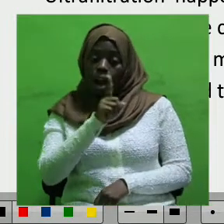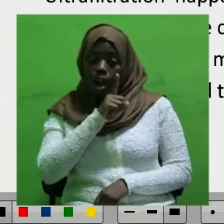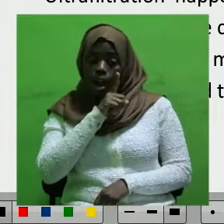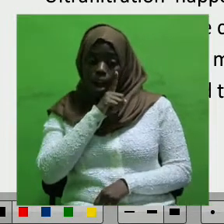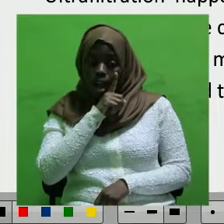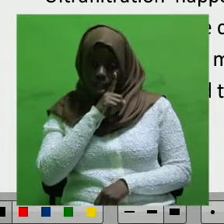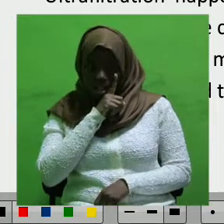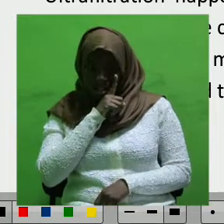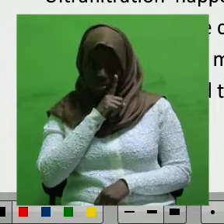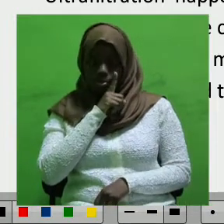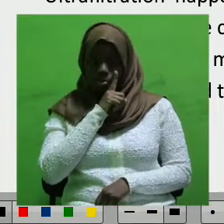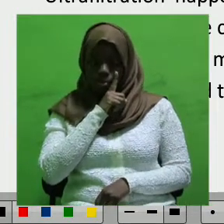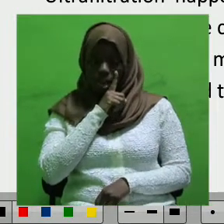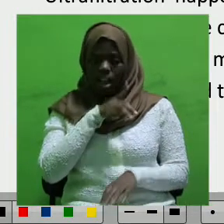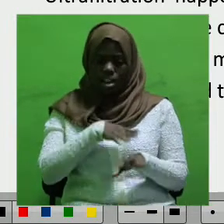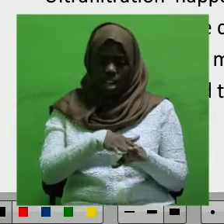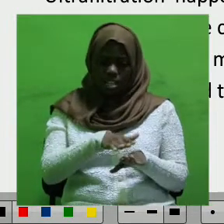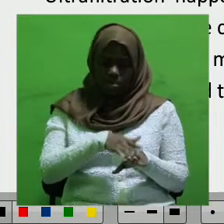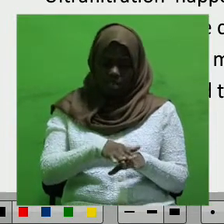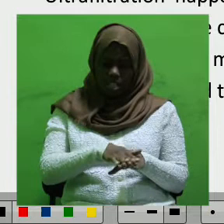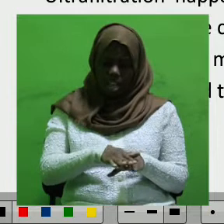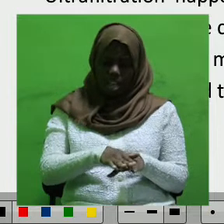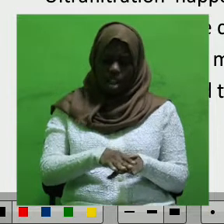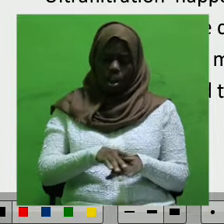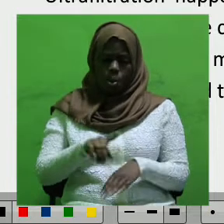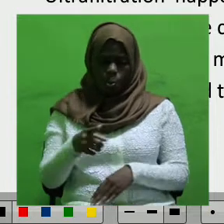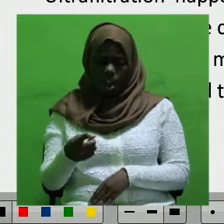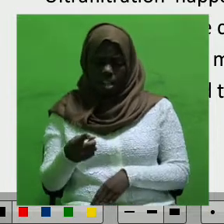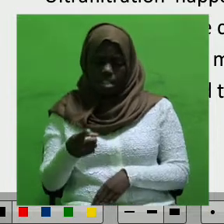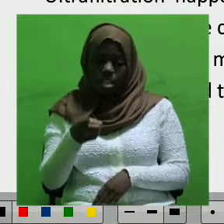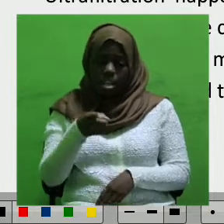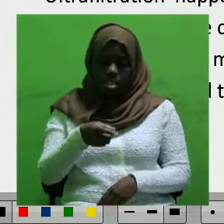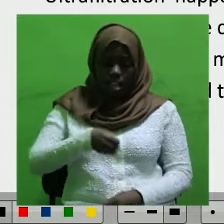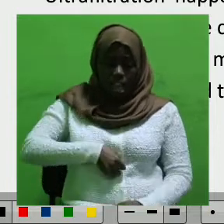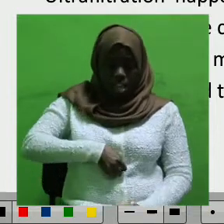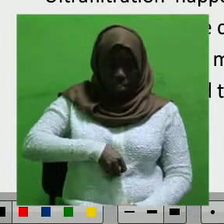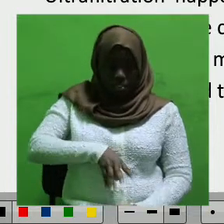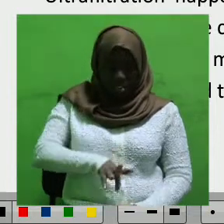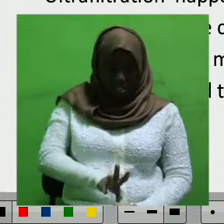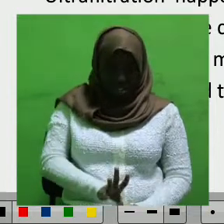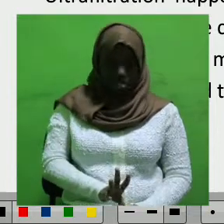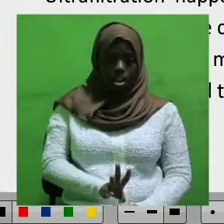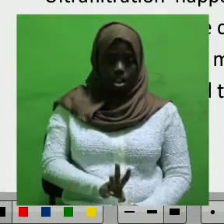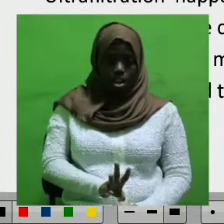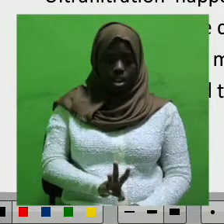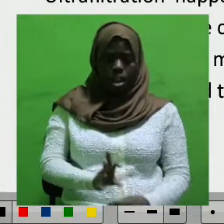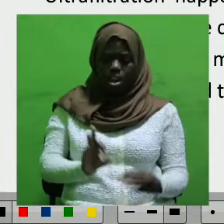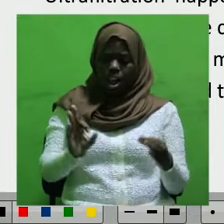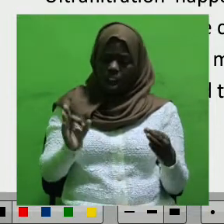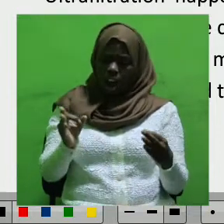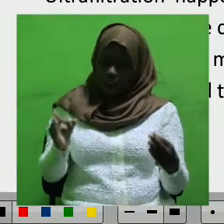to answer in a way that they should just explain what is